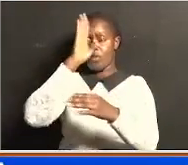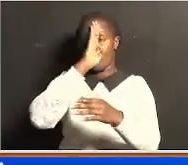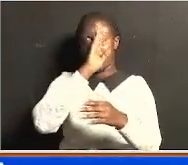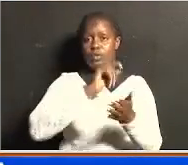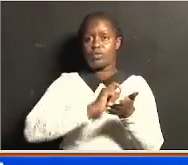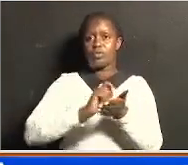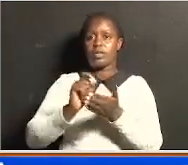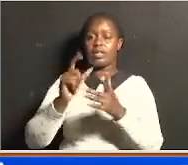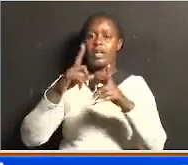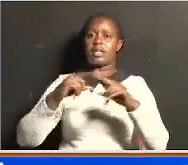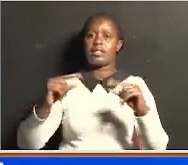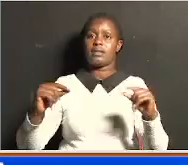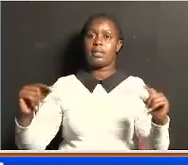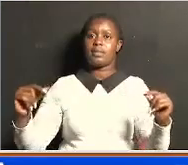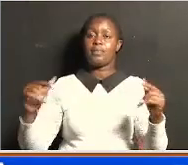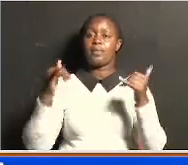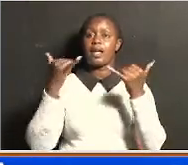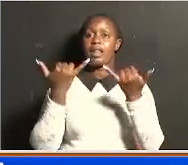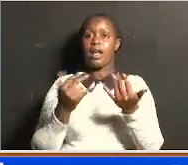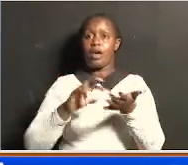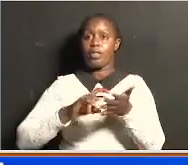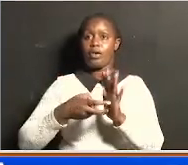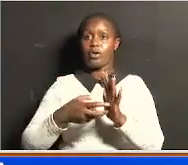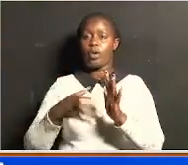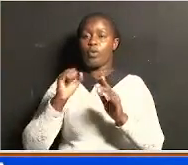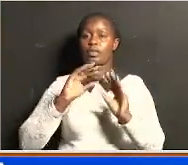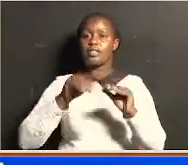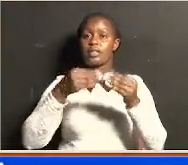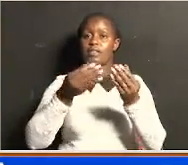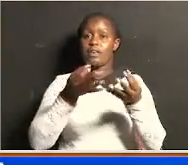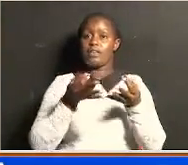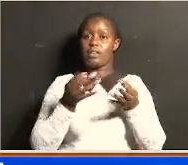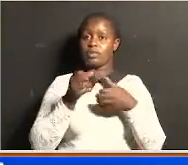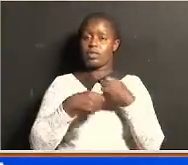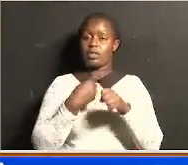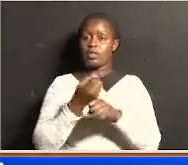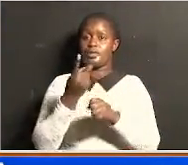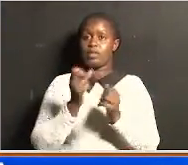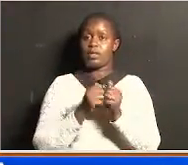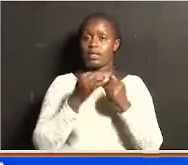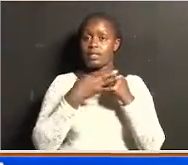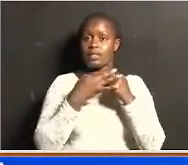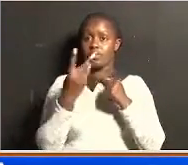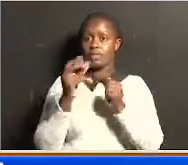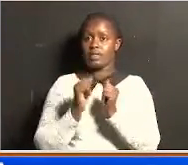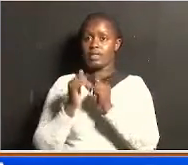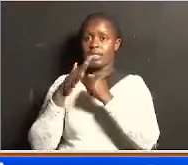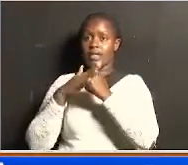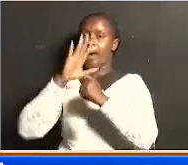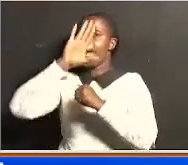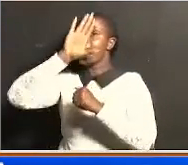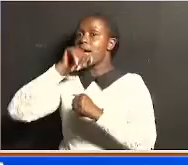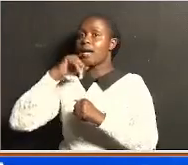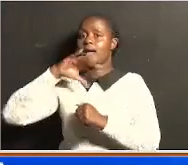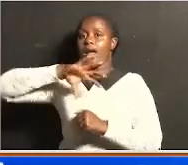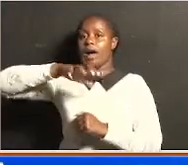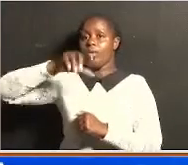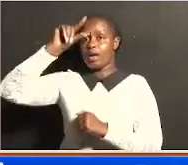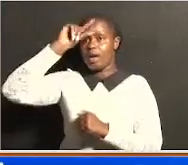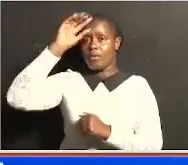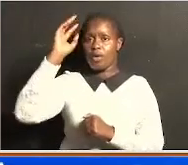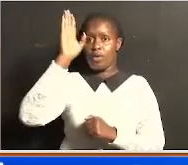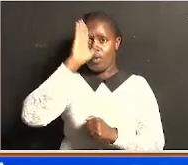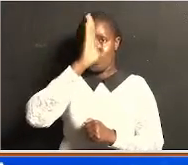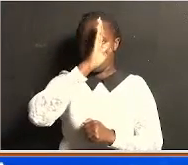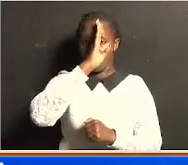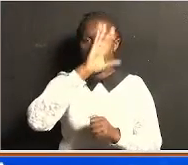statement. The contract was awarded in the financial year 2018-2019 by the county government of Bungoma to a